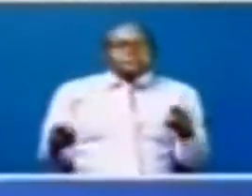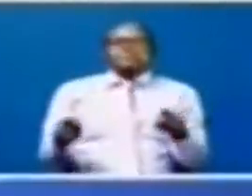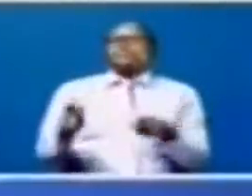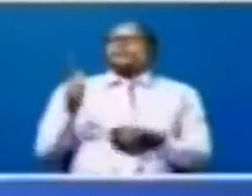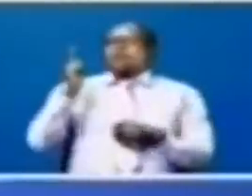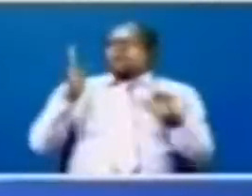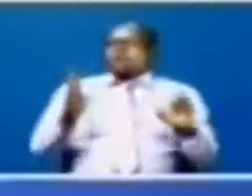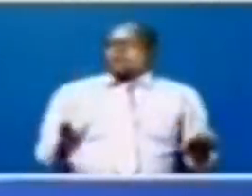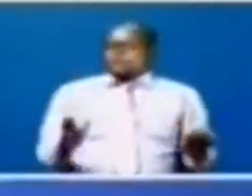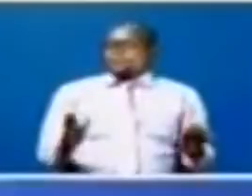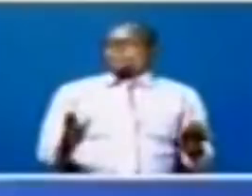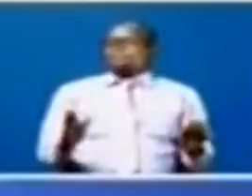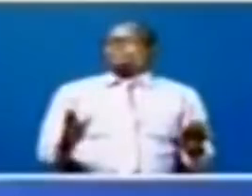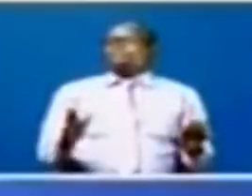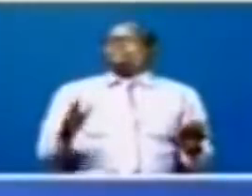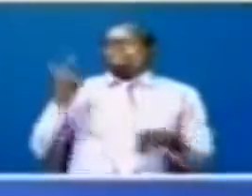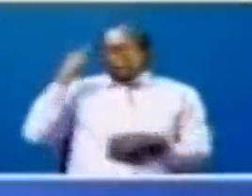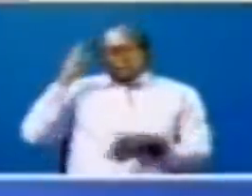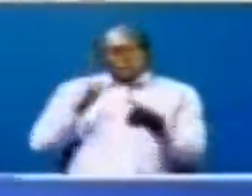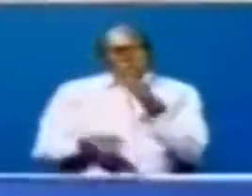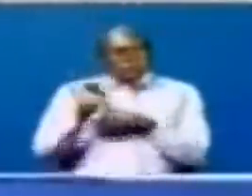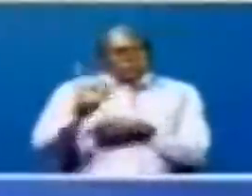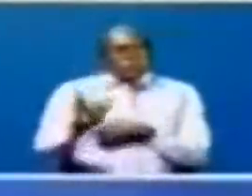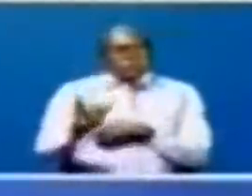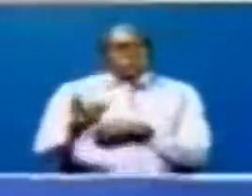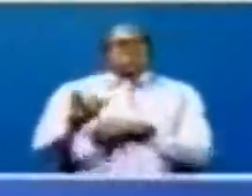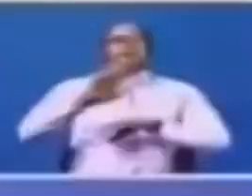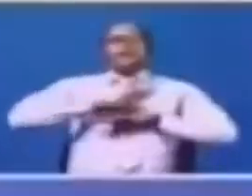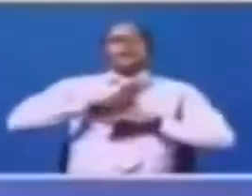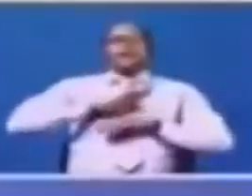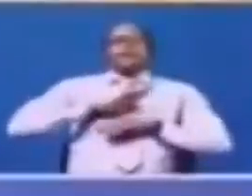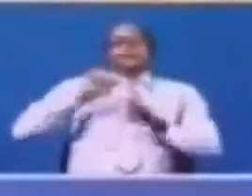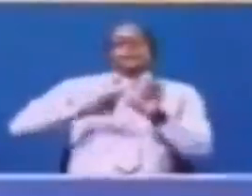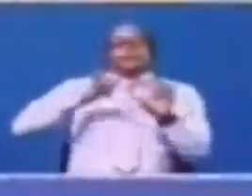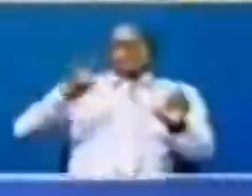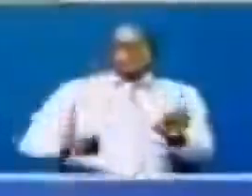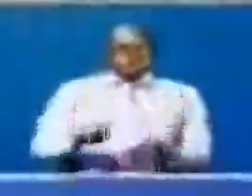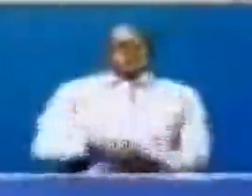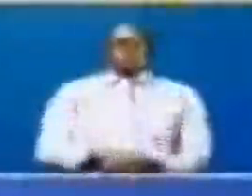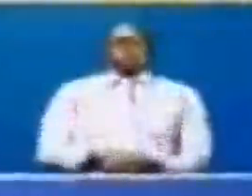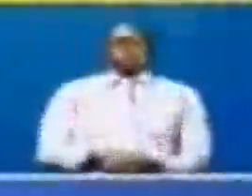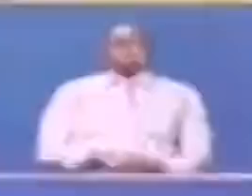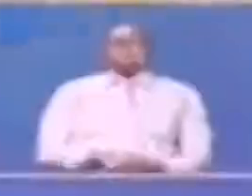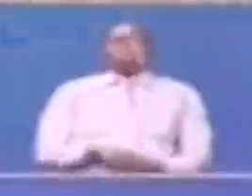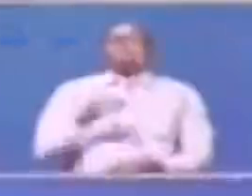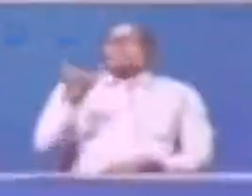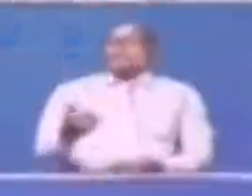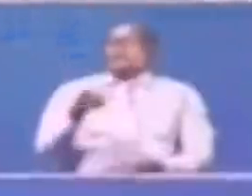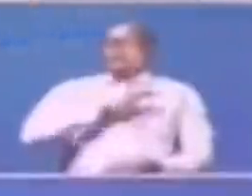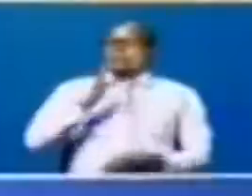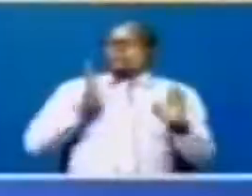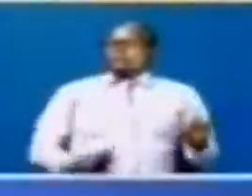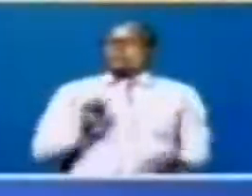legal practitioners like Kirwa Koske thinks that that was enough resignation. It is upon the commissioners